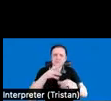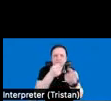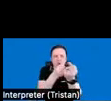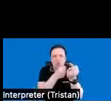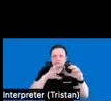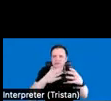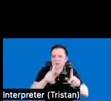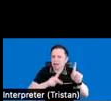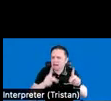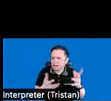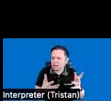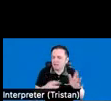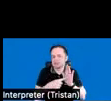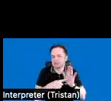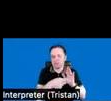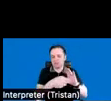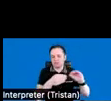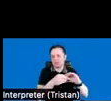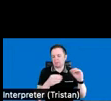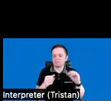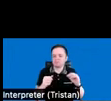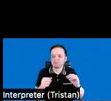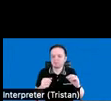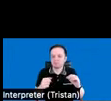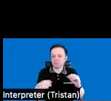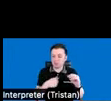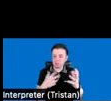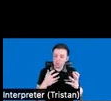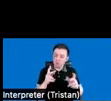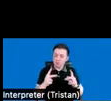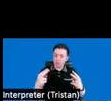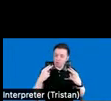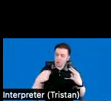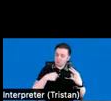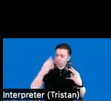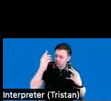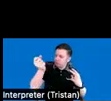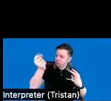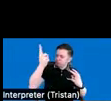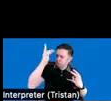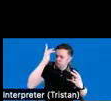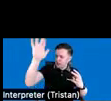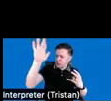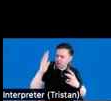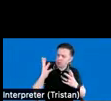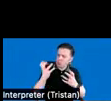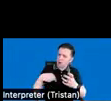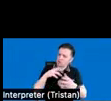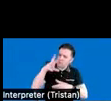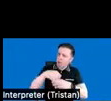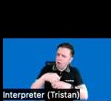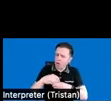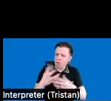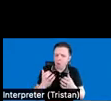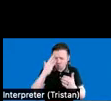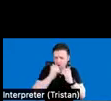they said, we are looking to be seen as intelligent and long to be included. I want to be able to communicate with people in